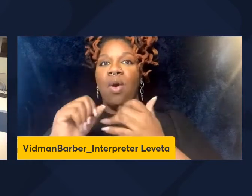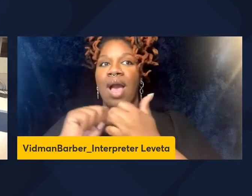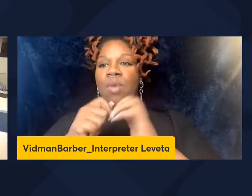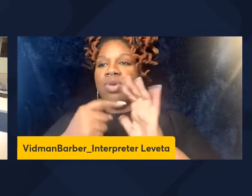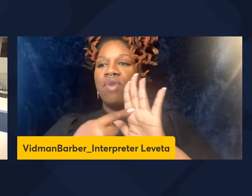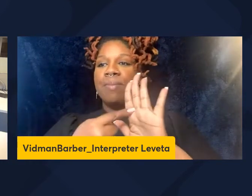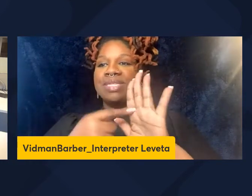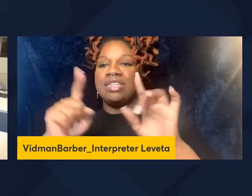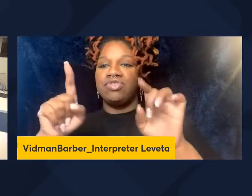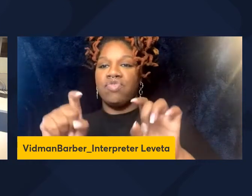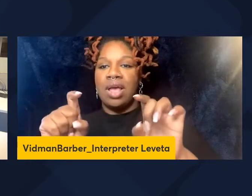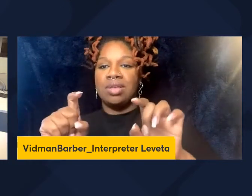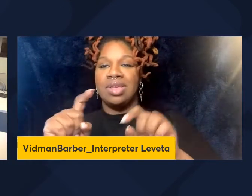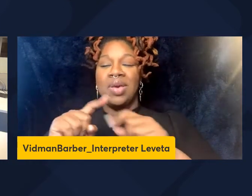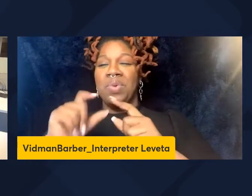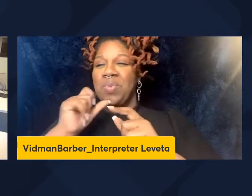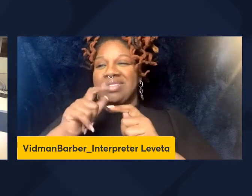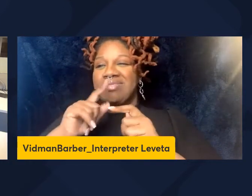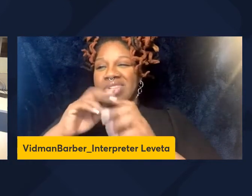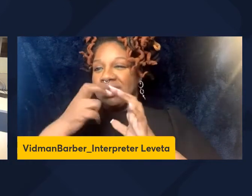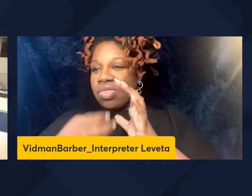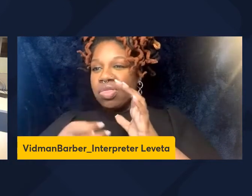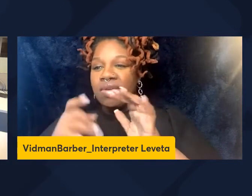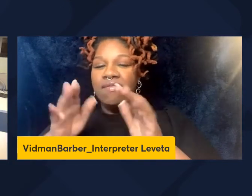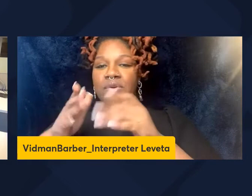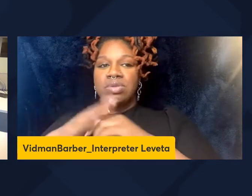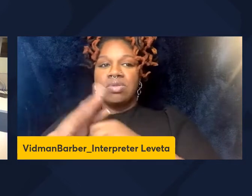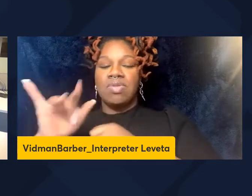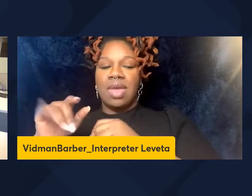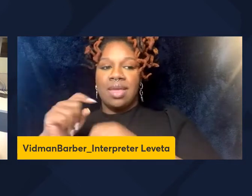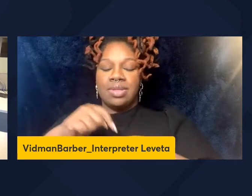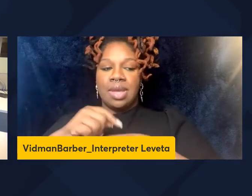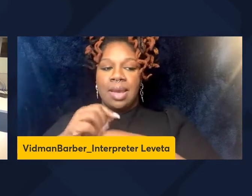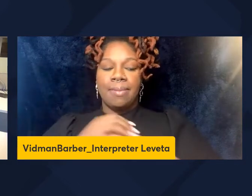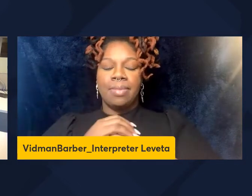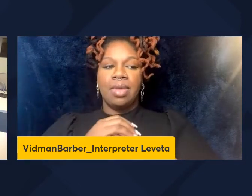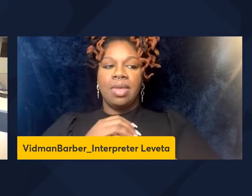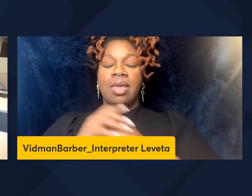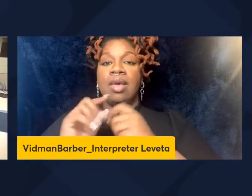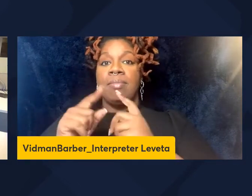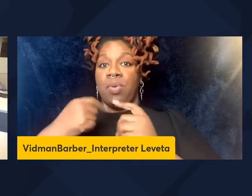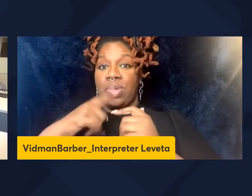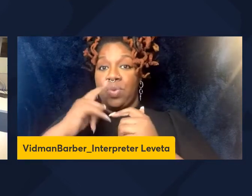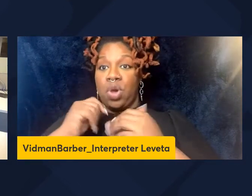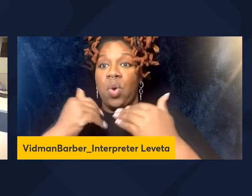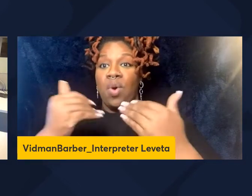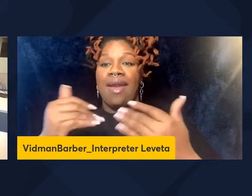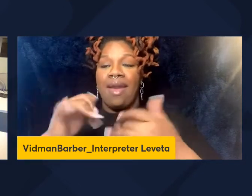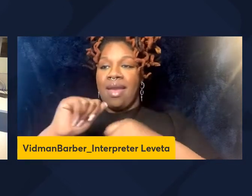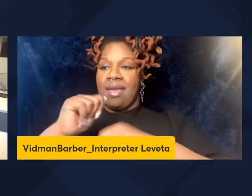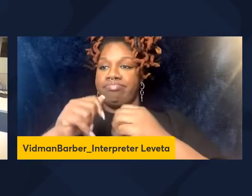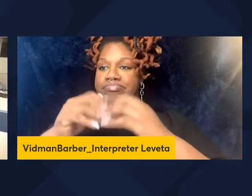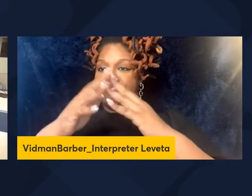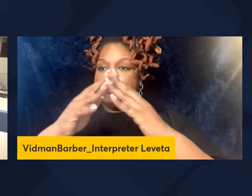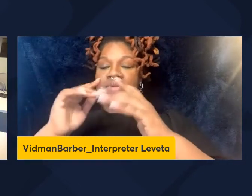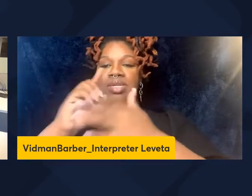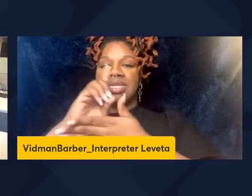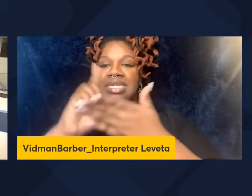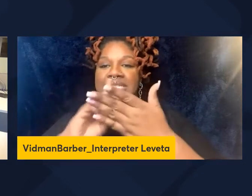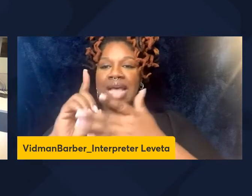we weren't really focused on it at the time. And so we would design the trial, have the protocols, meet with